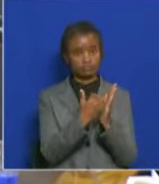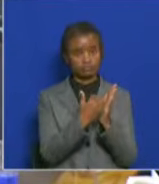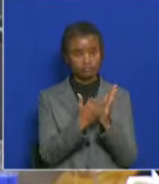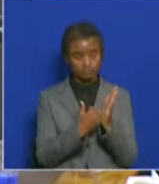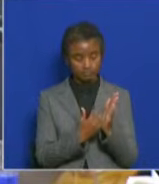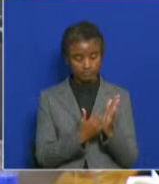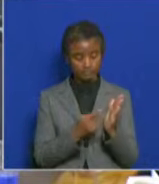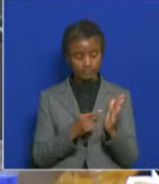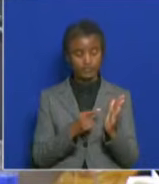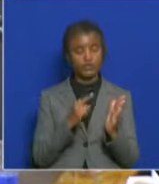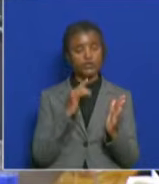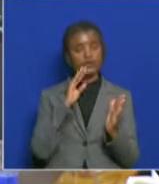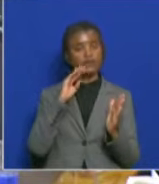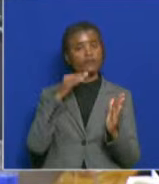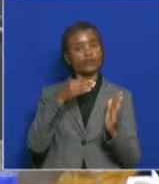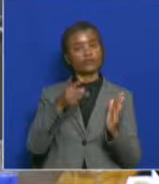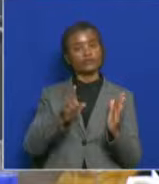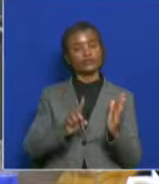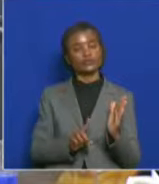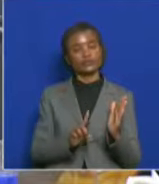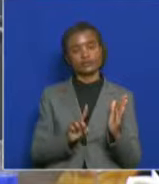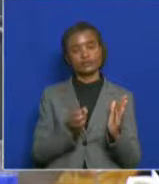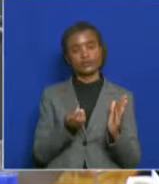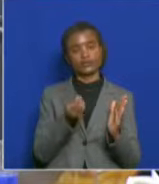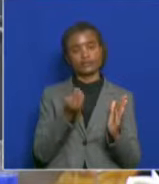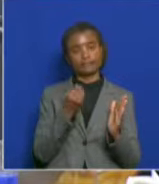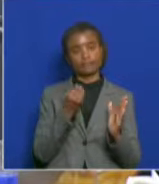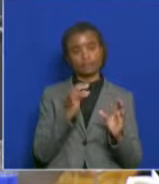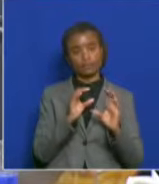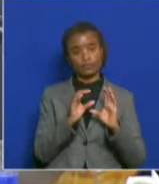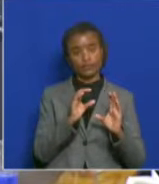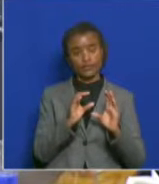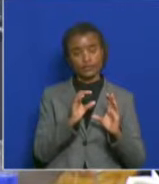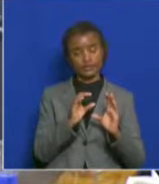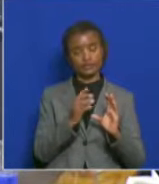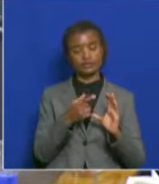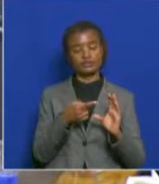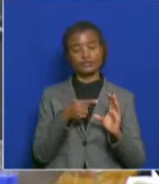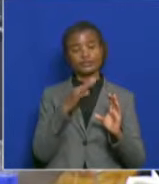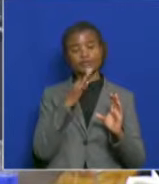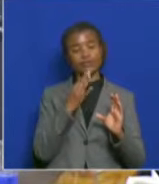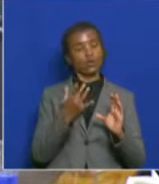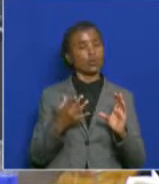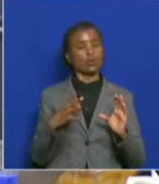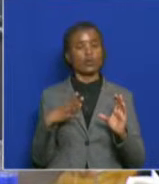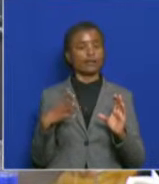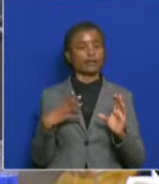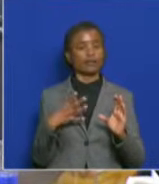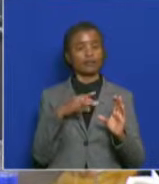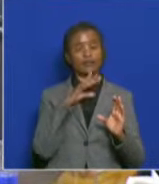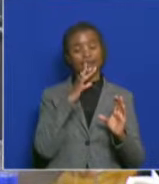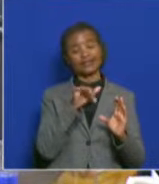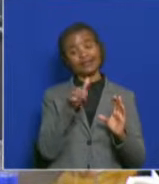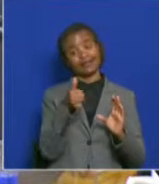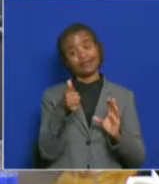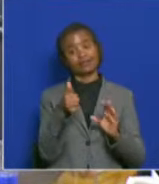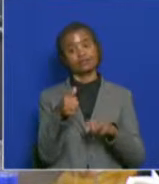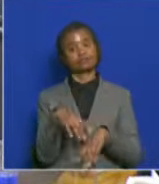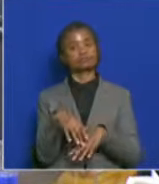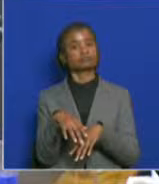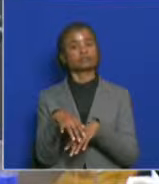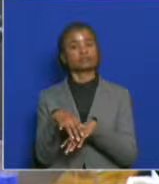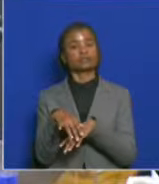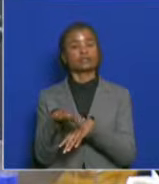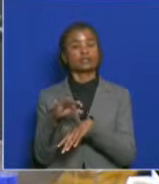conversations only, not other parts of the devices, that come from an iPhone 8 and from